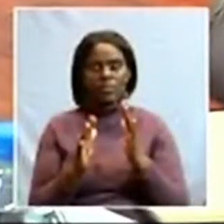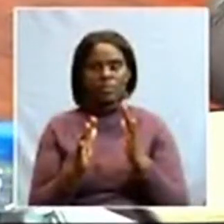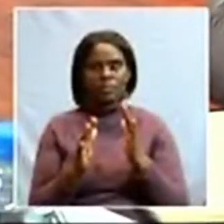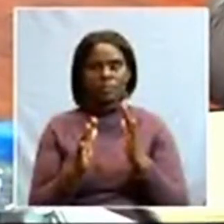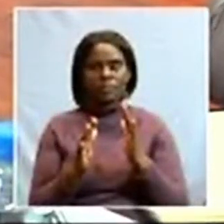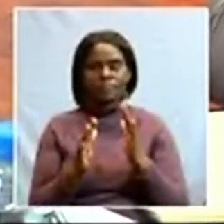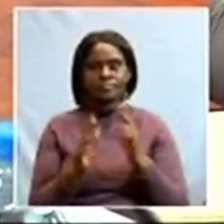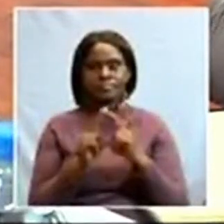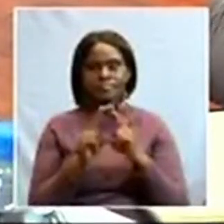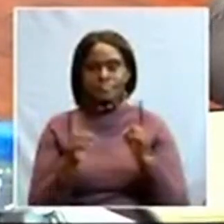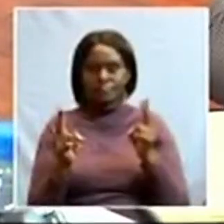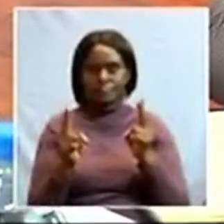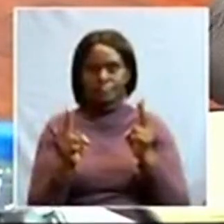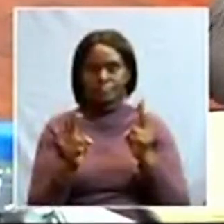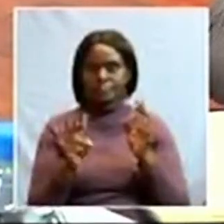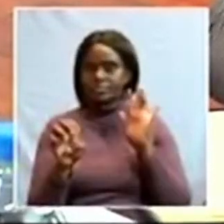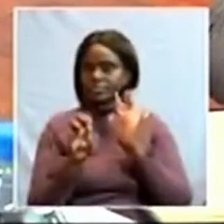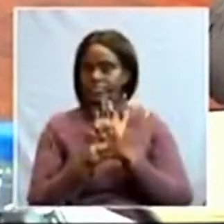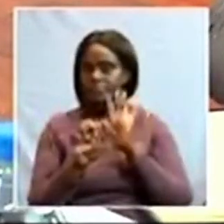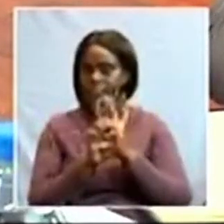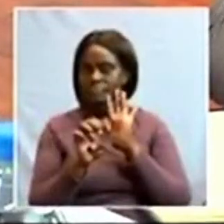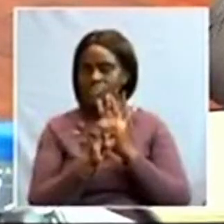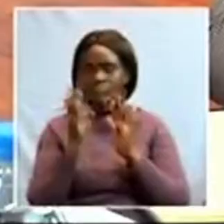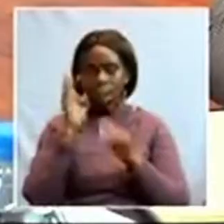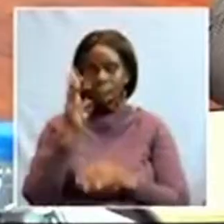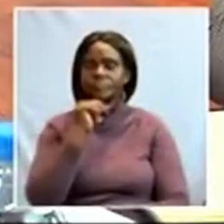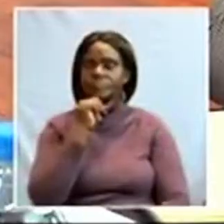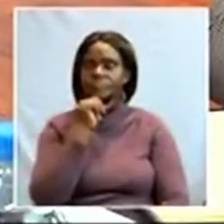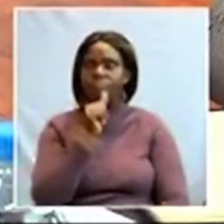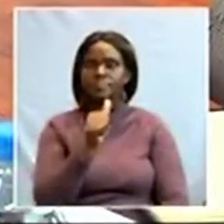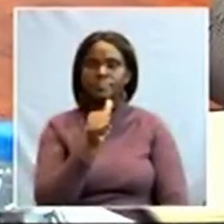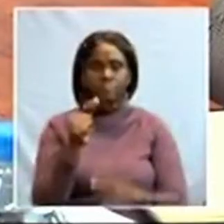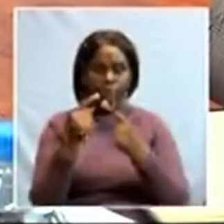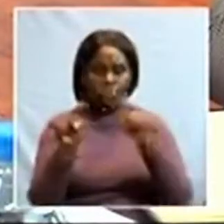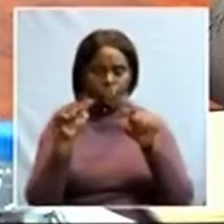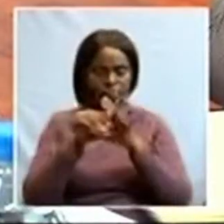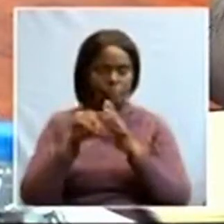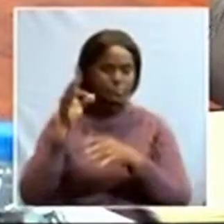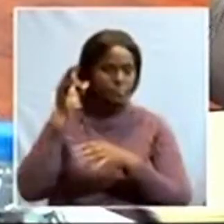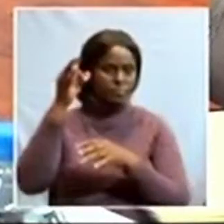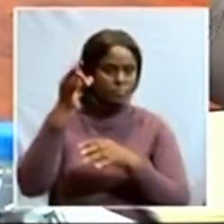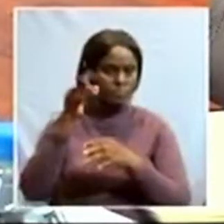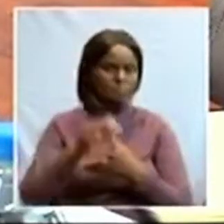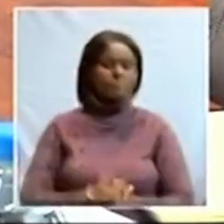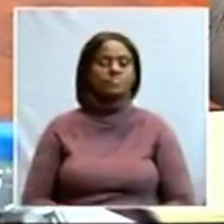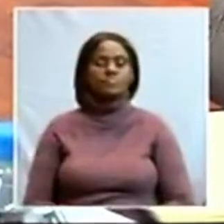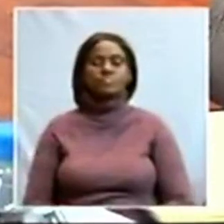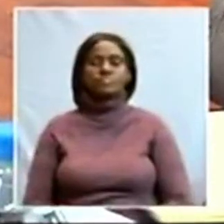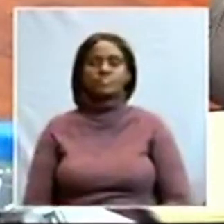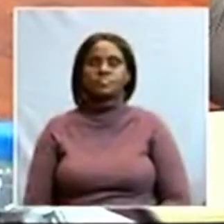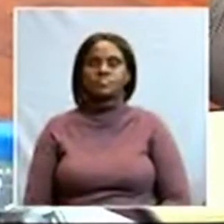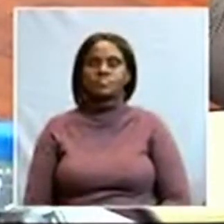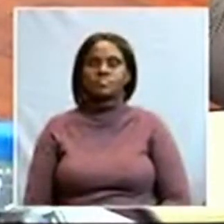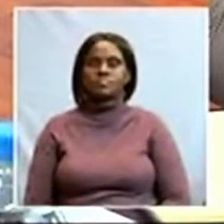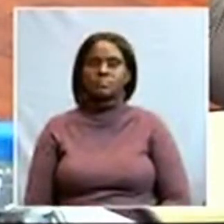so that such will not happen in the future.